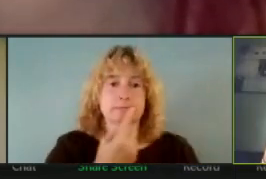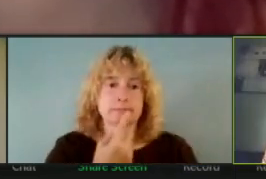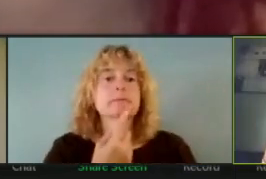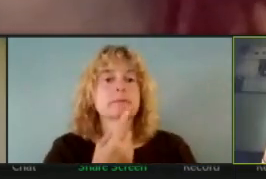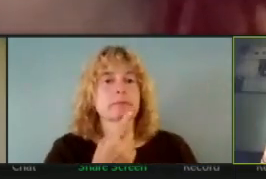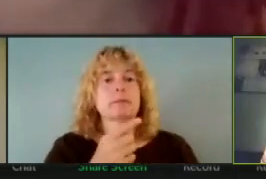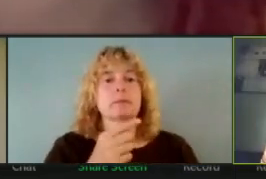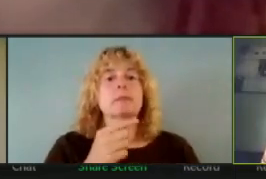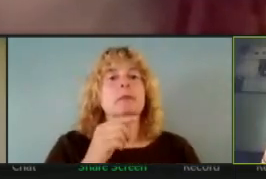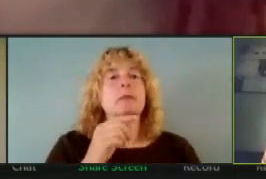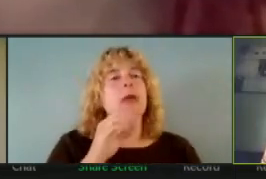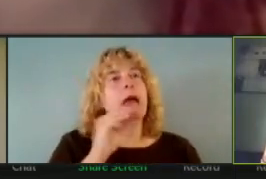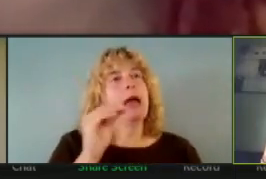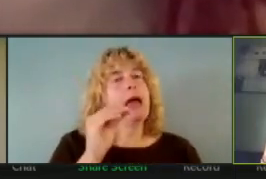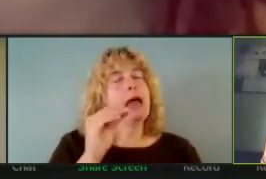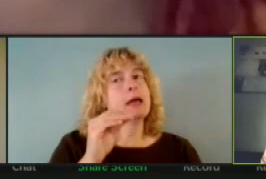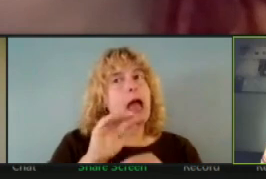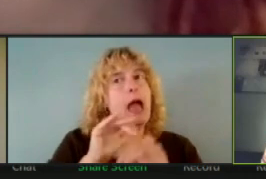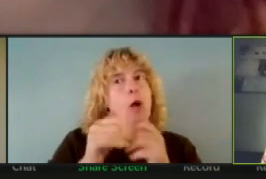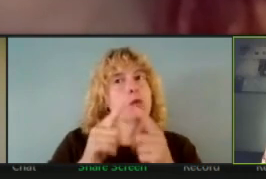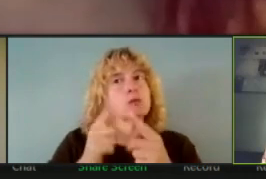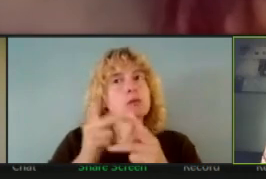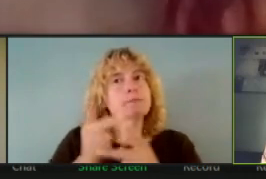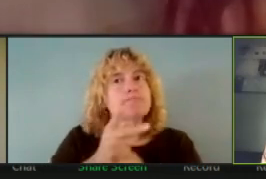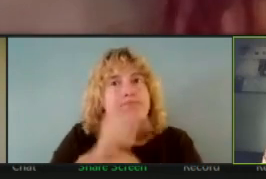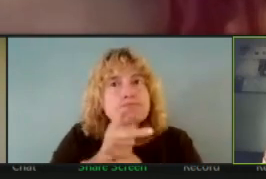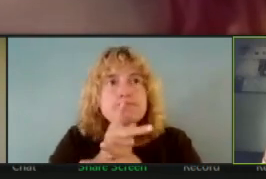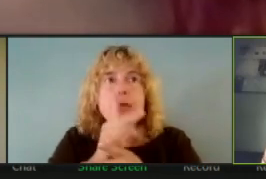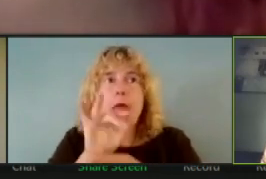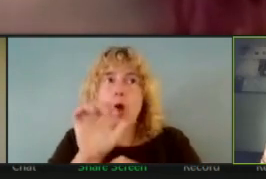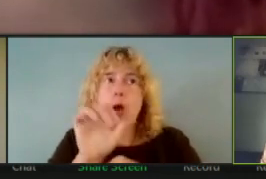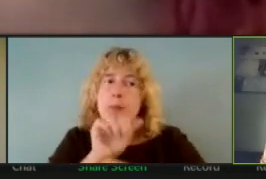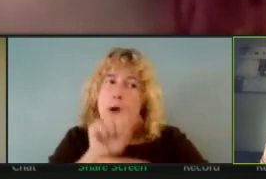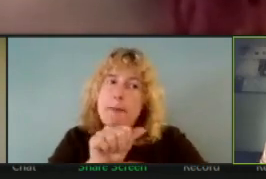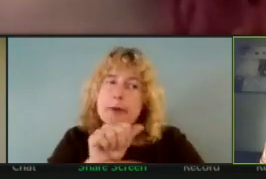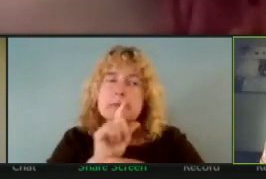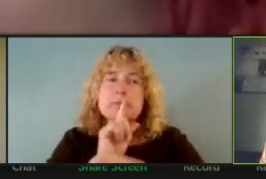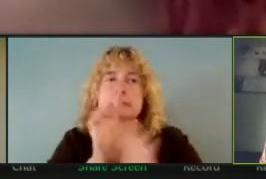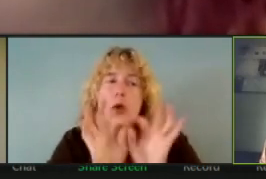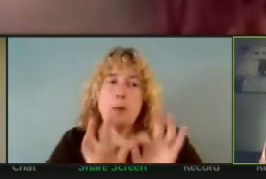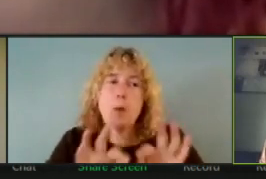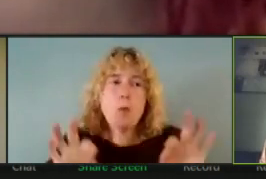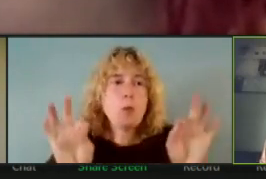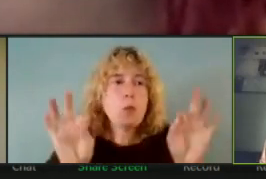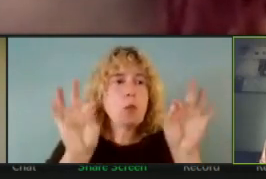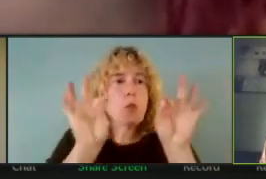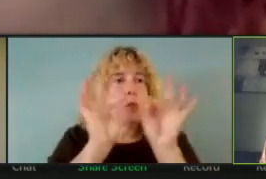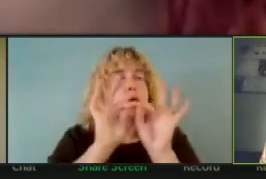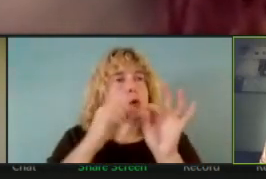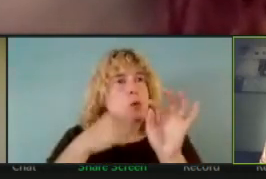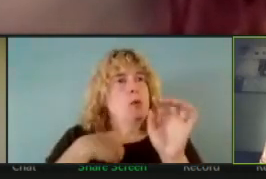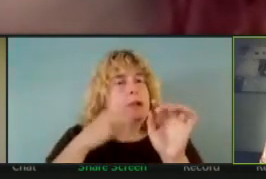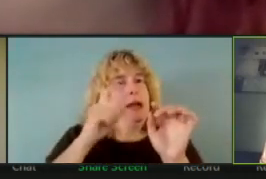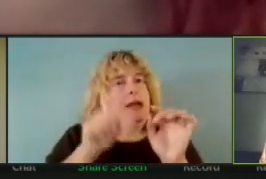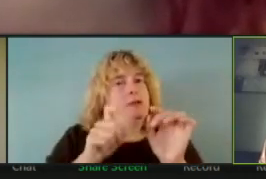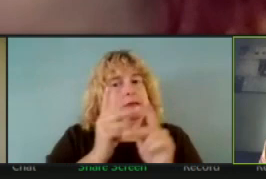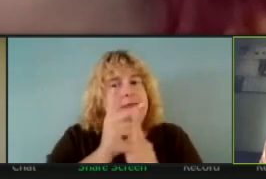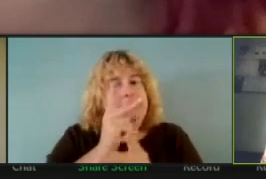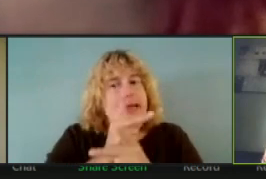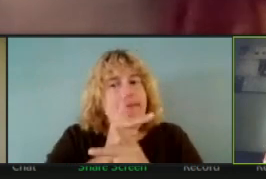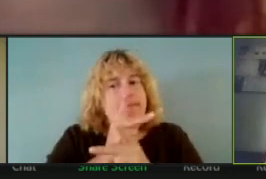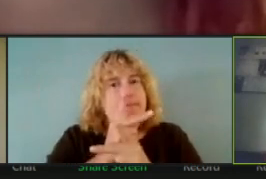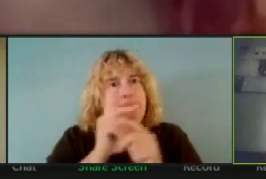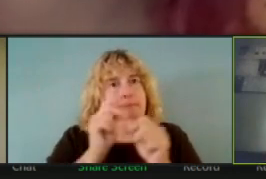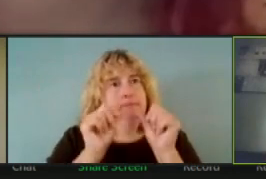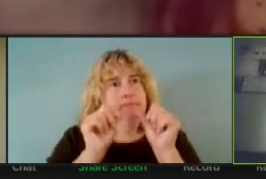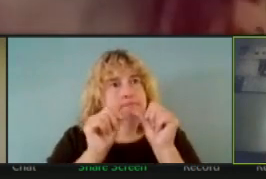it's important that we keep up with our scheduled doctor's appointments and pediatrician visits for our